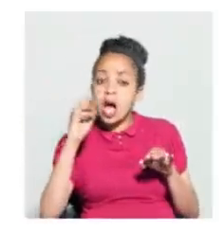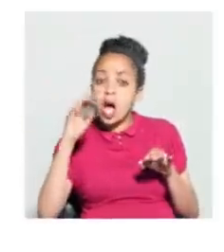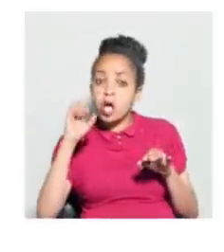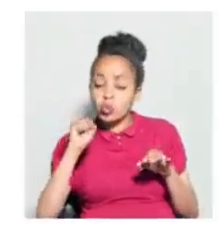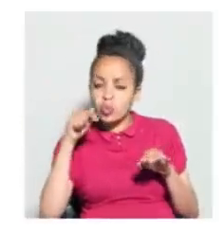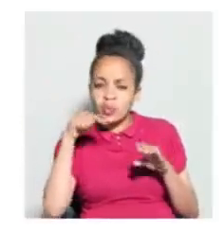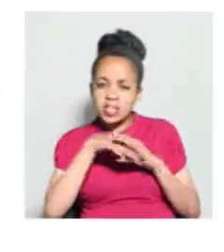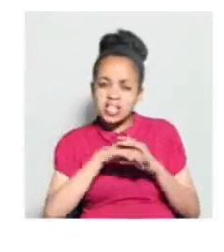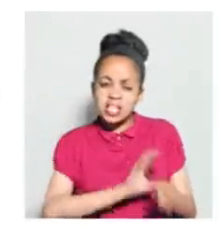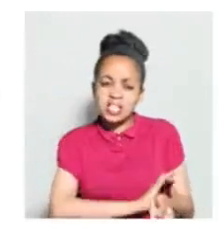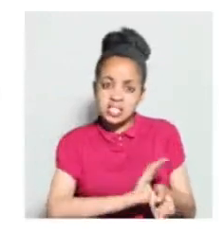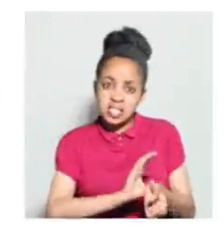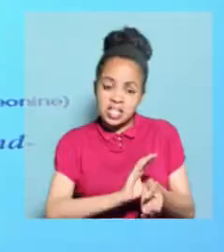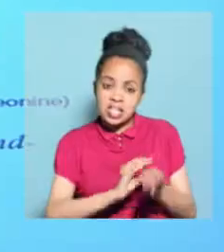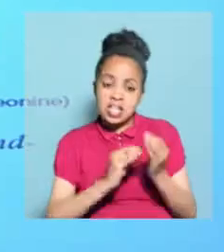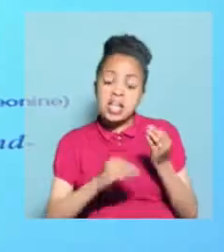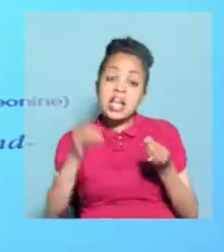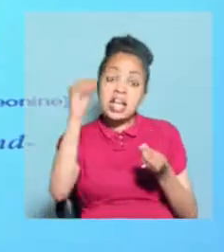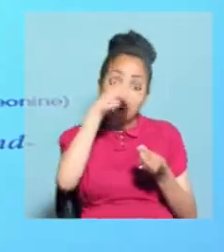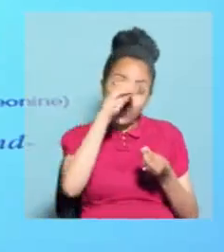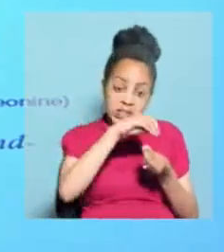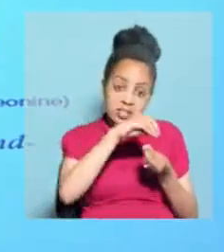isoleucine in the cell become increased,